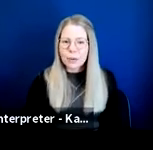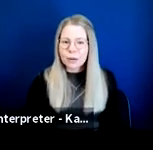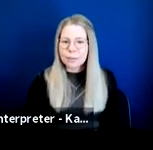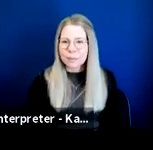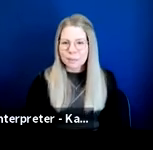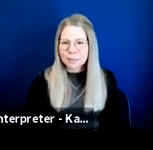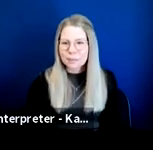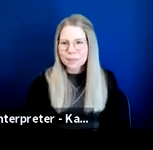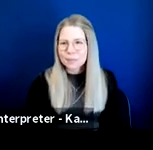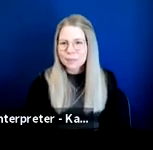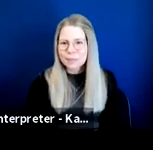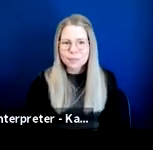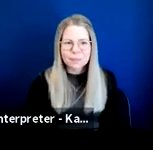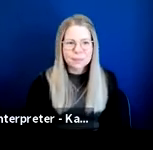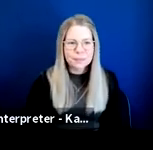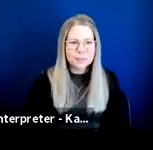So welcome.